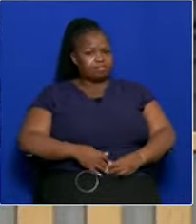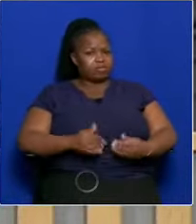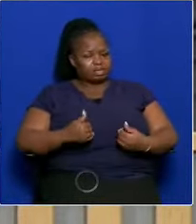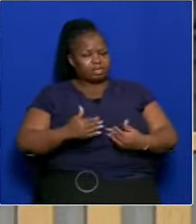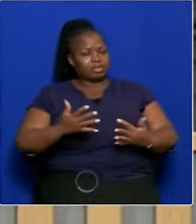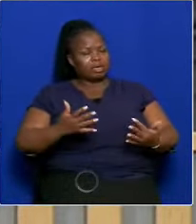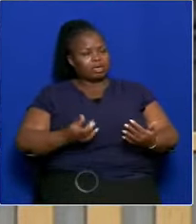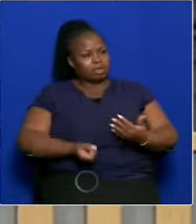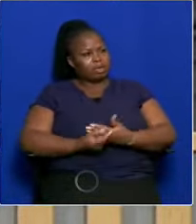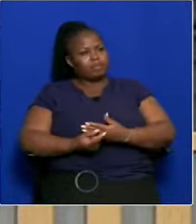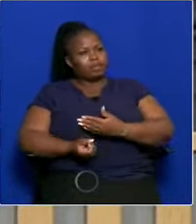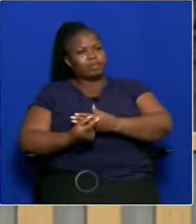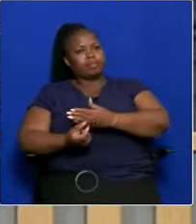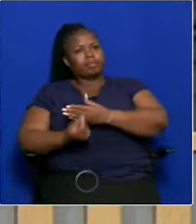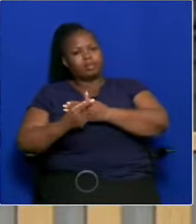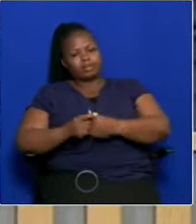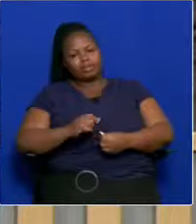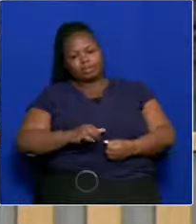into